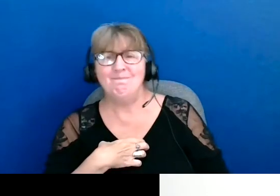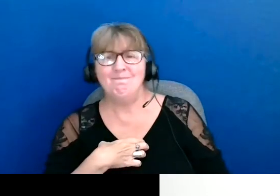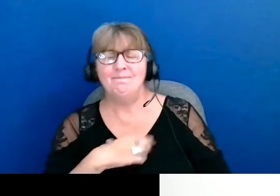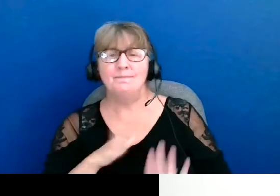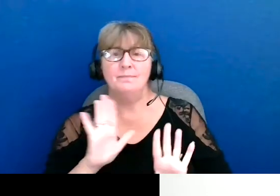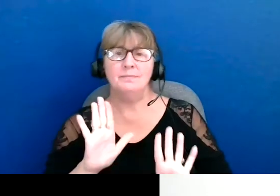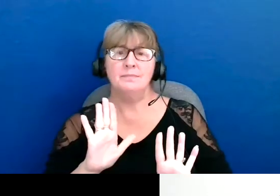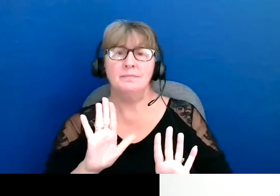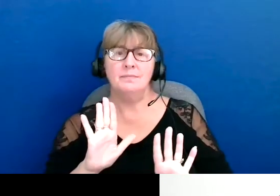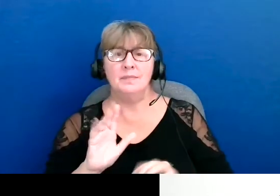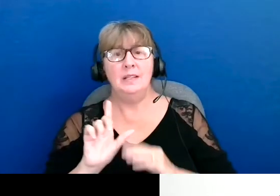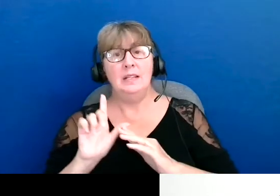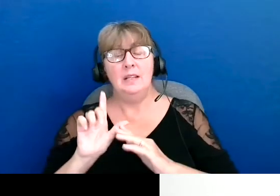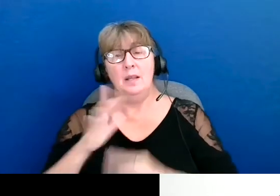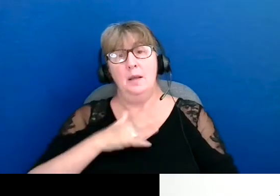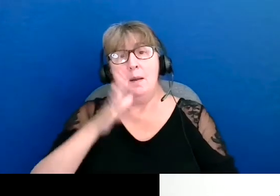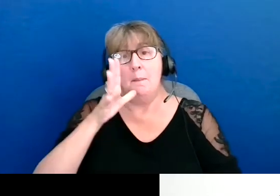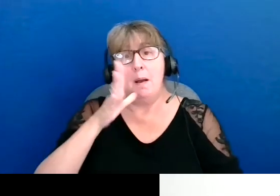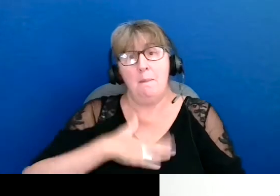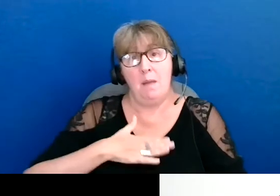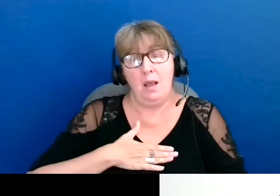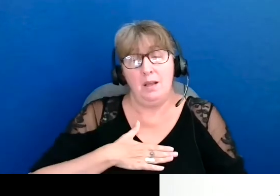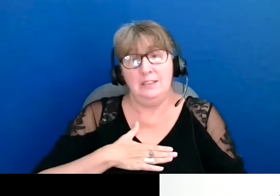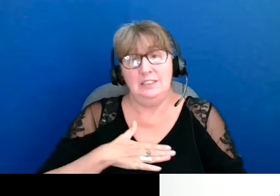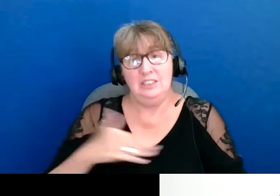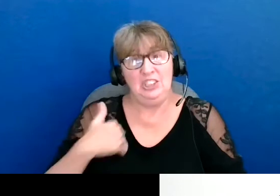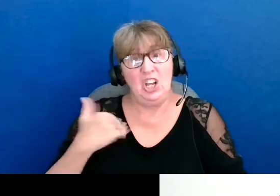My mother, when she was my age, was a refugee in Sudan.